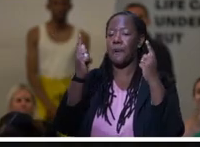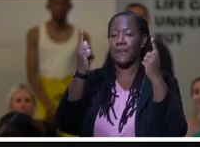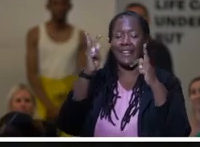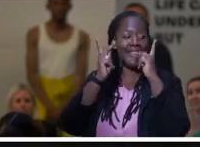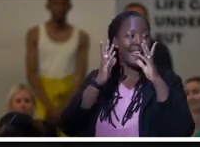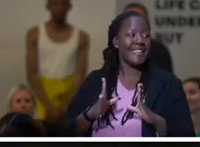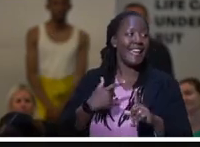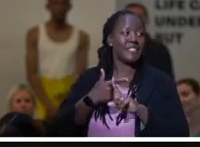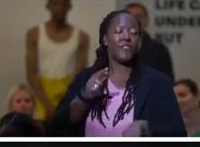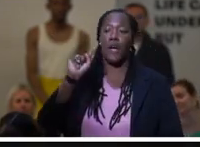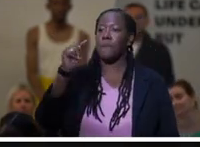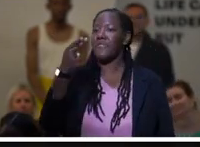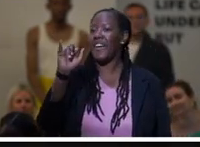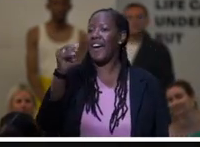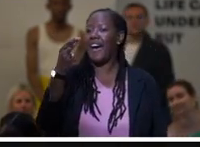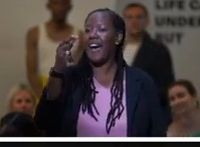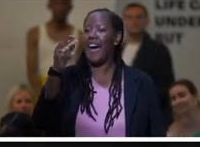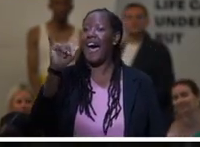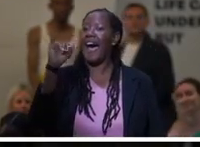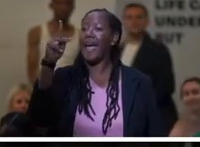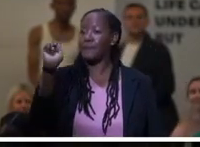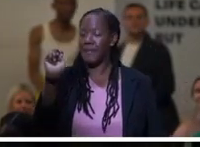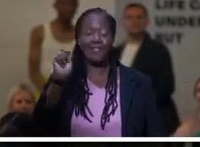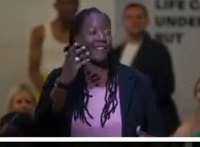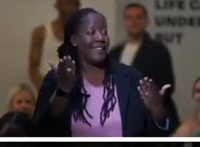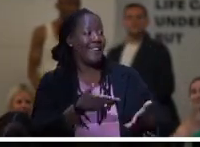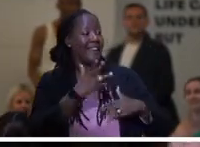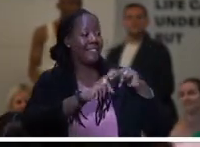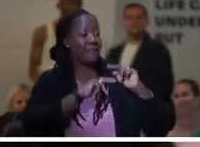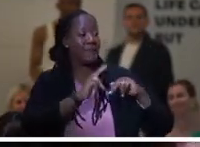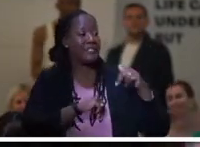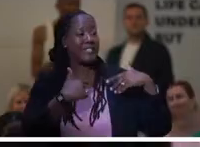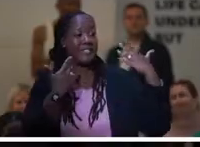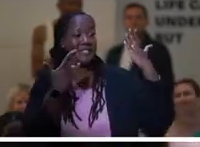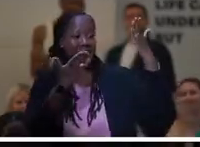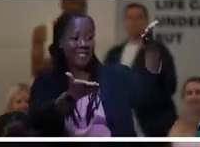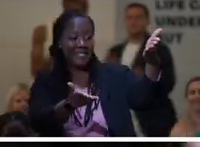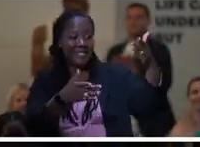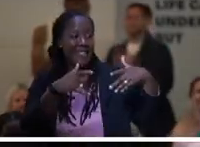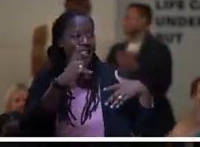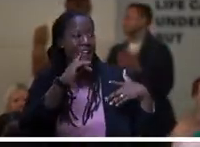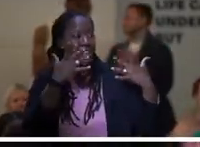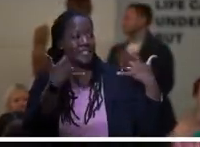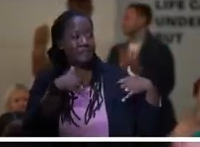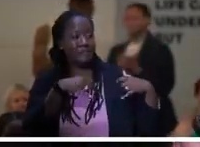in the building. And HBO Legendary. Can y'all give it up for our special VIP guests?